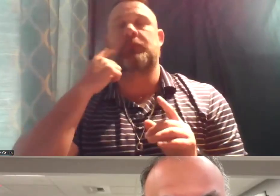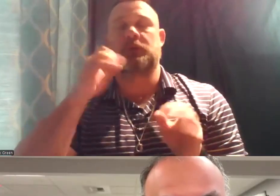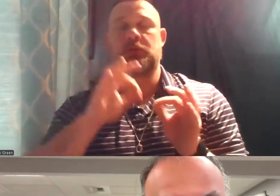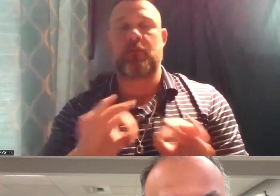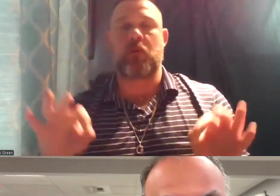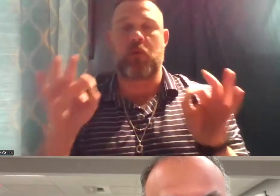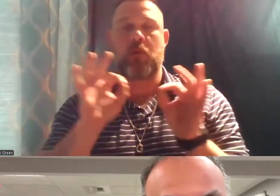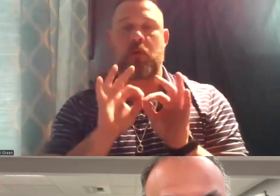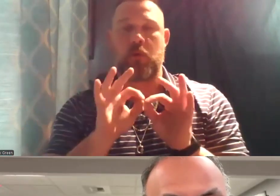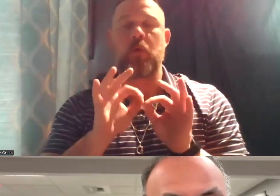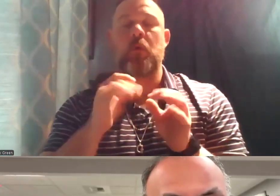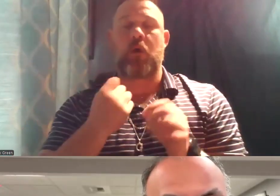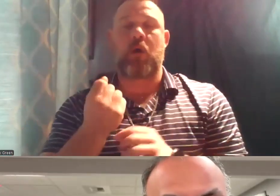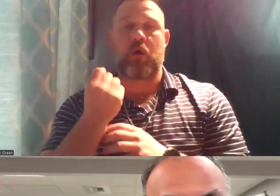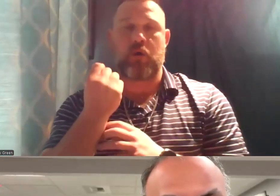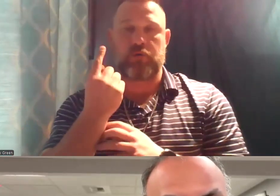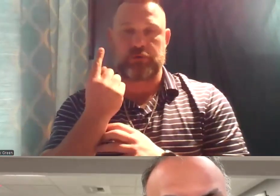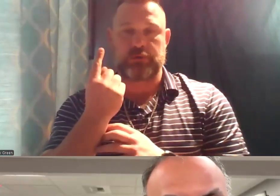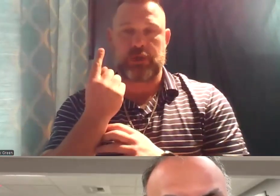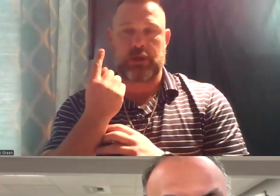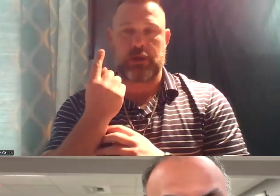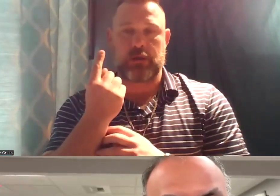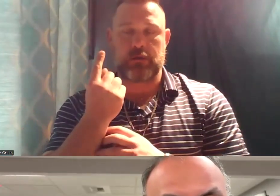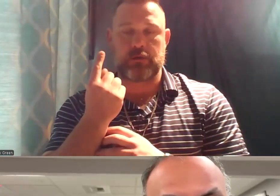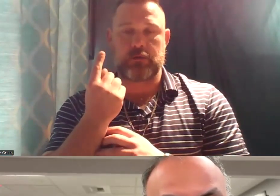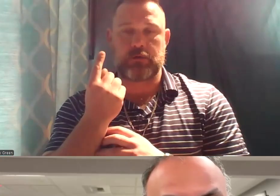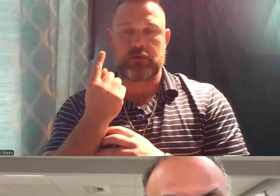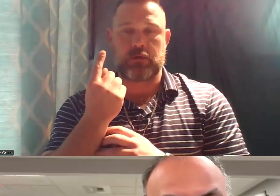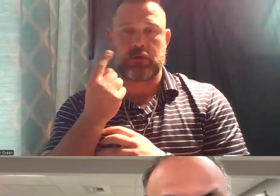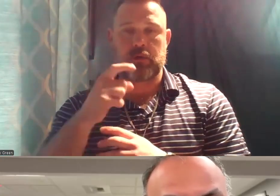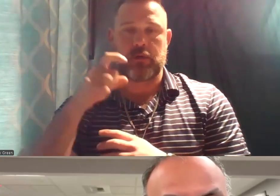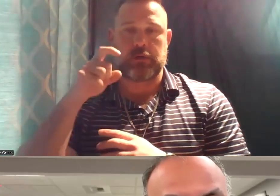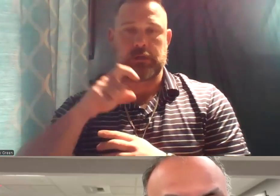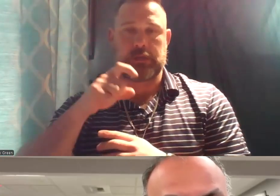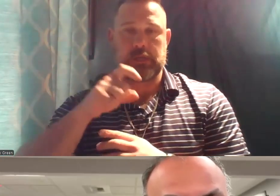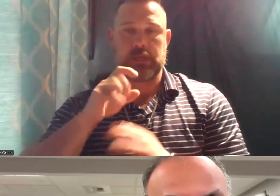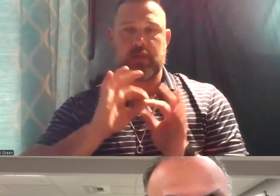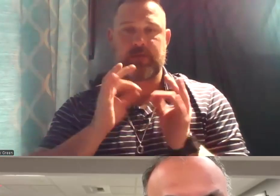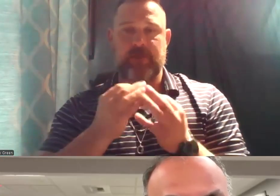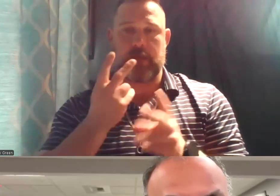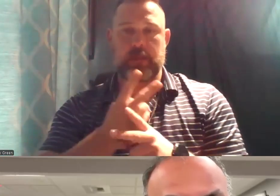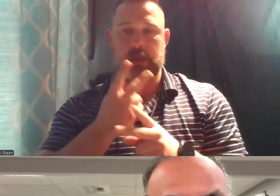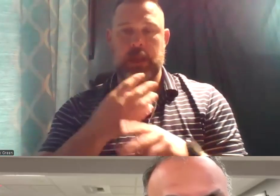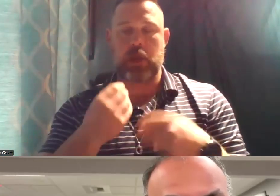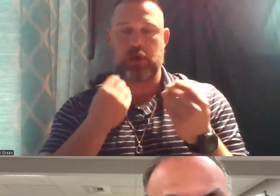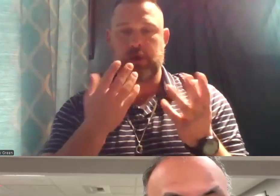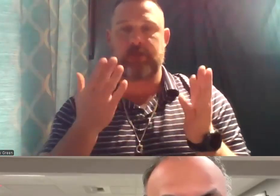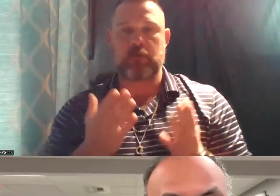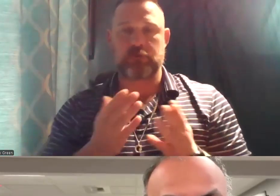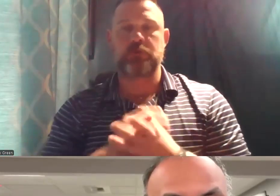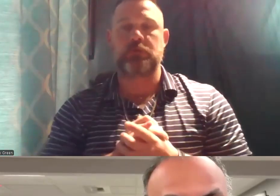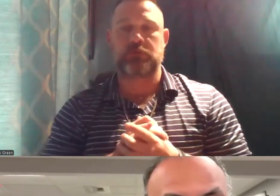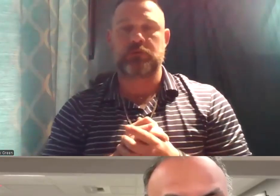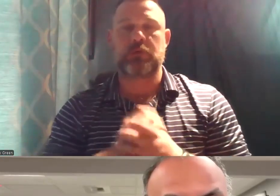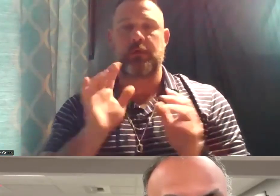that we understand the needs of family caregivers, the